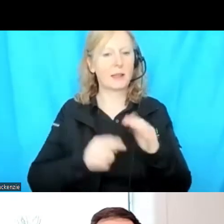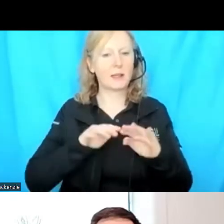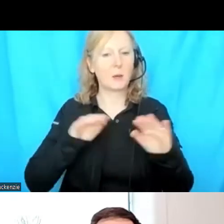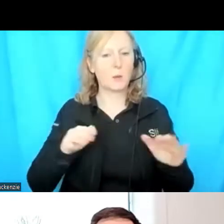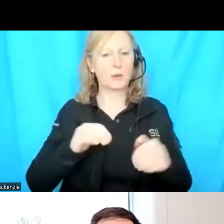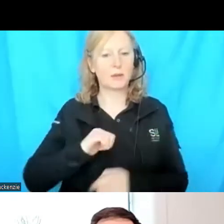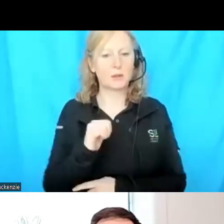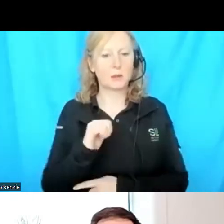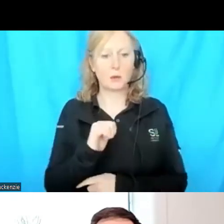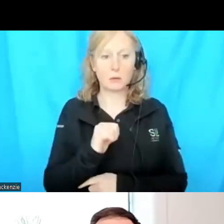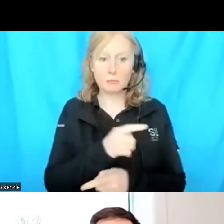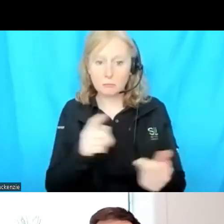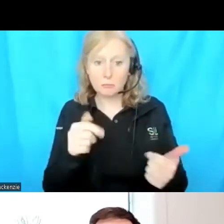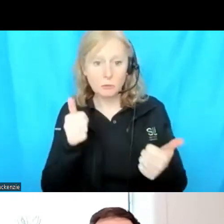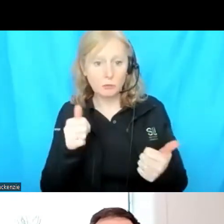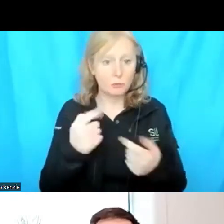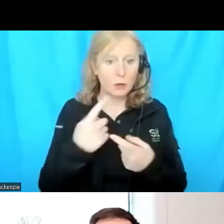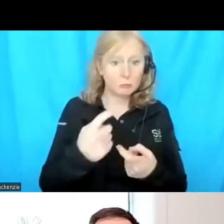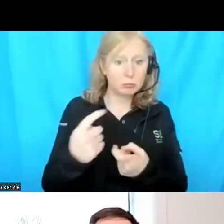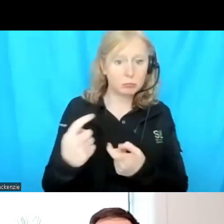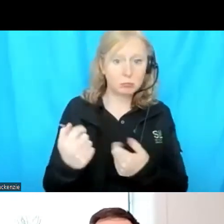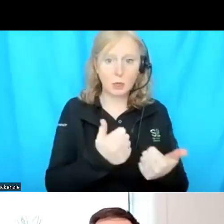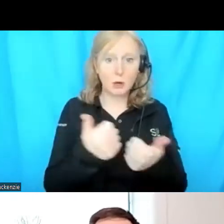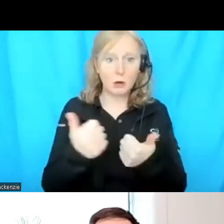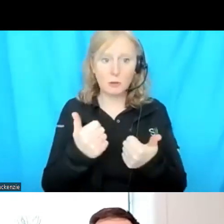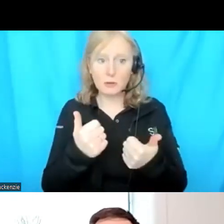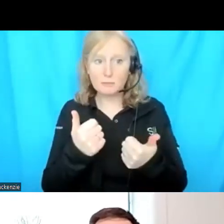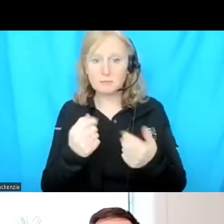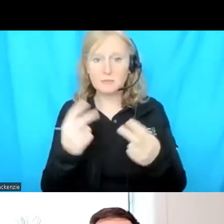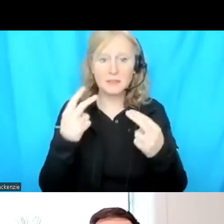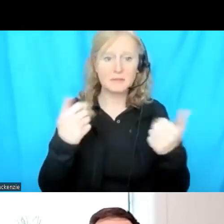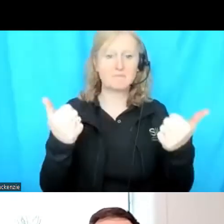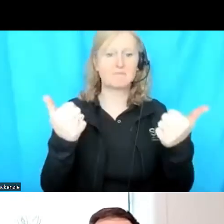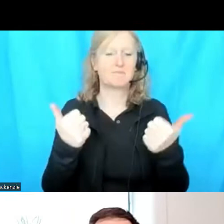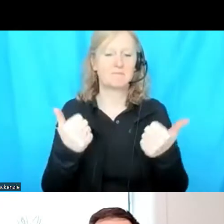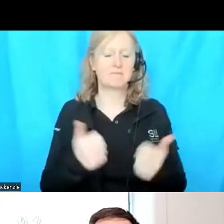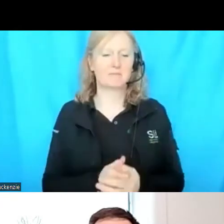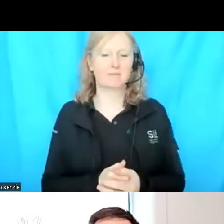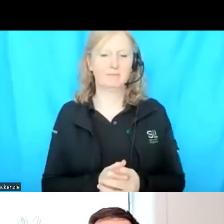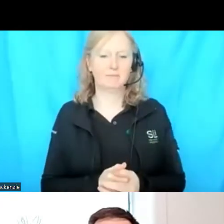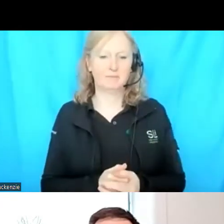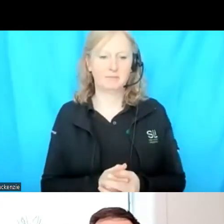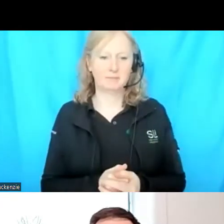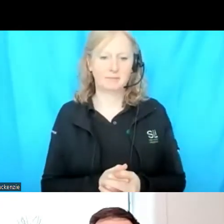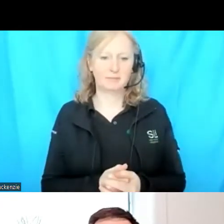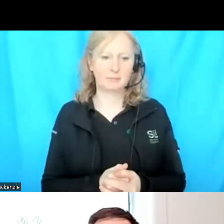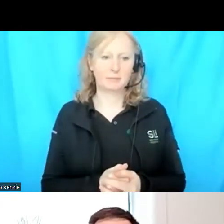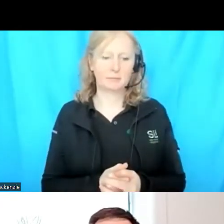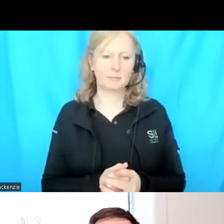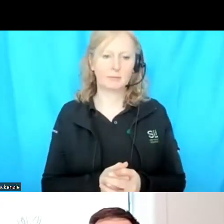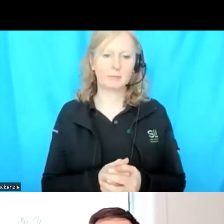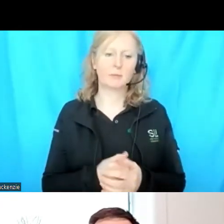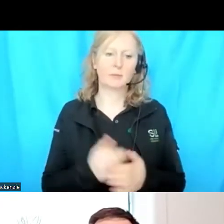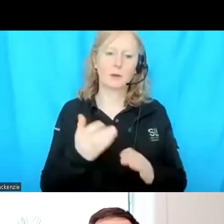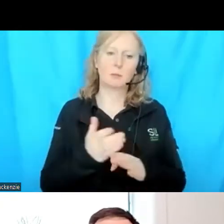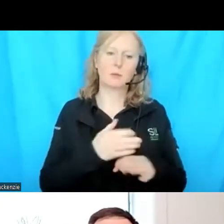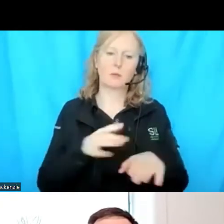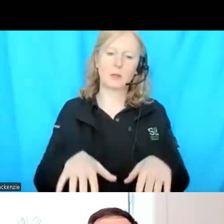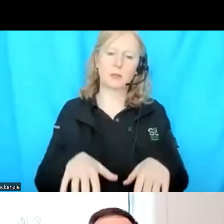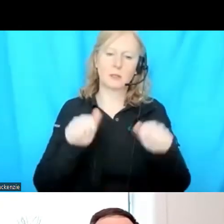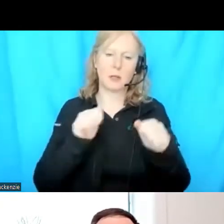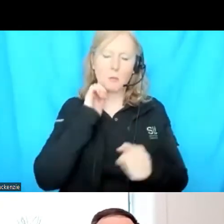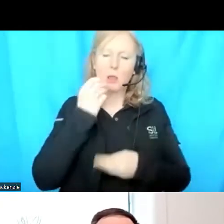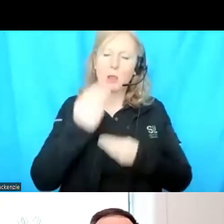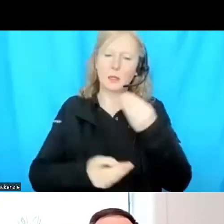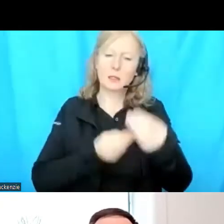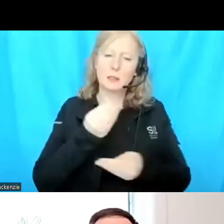me okay? Want to give me a wave or yeah, lots of hands up, great. So before we start, let me just explain a